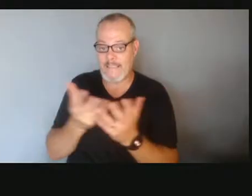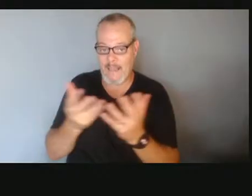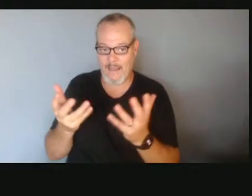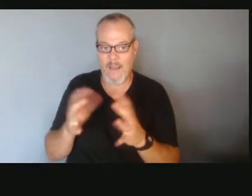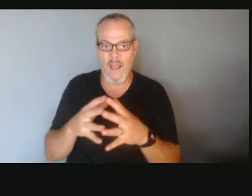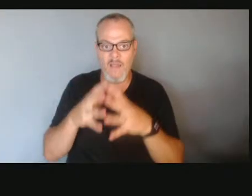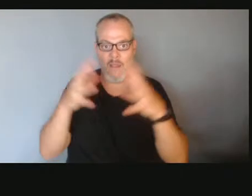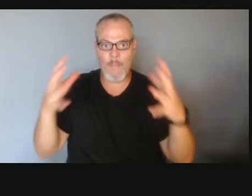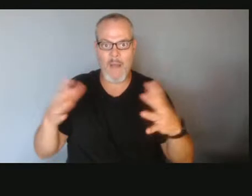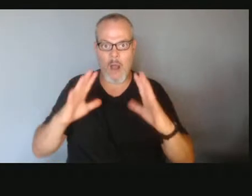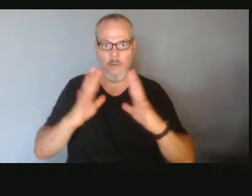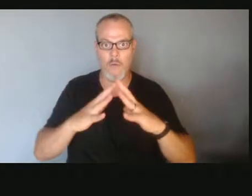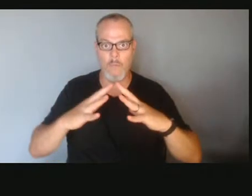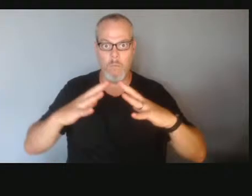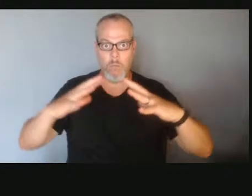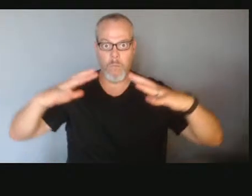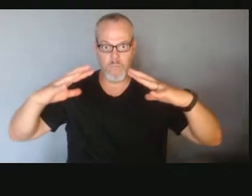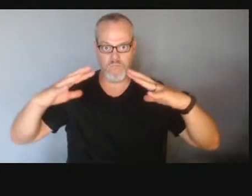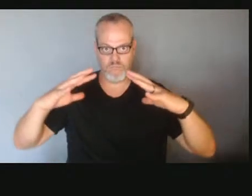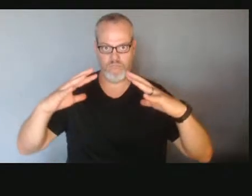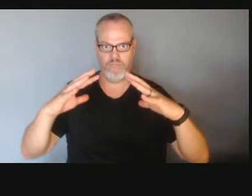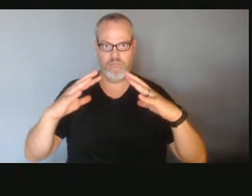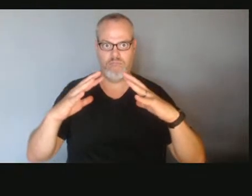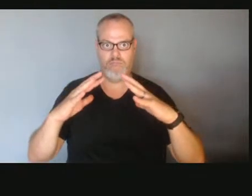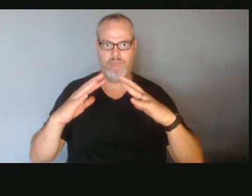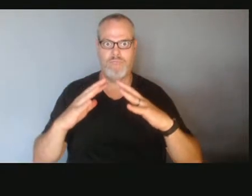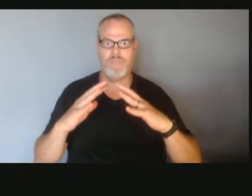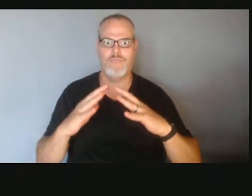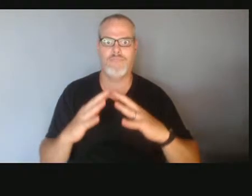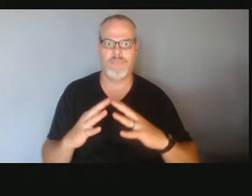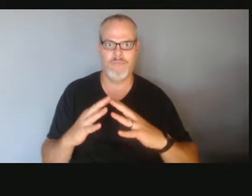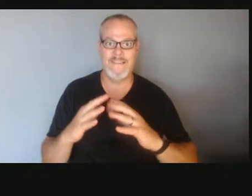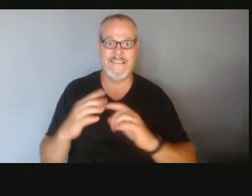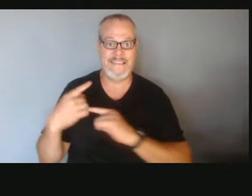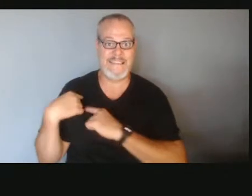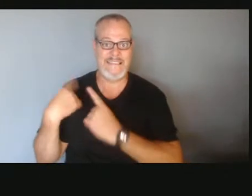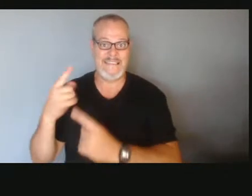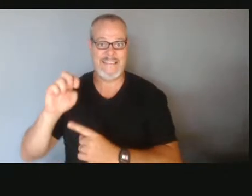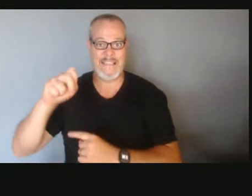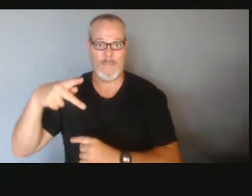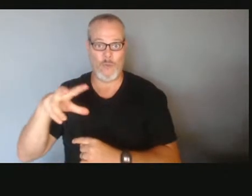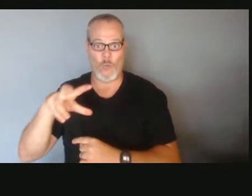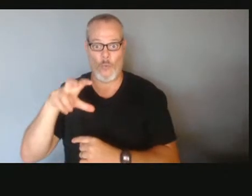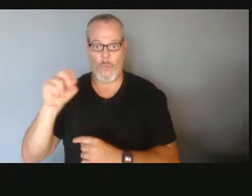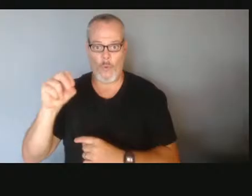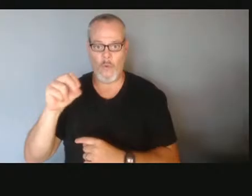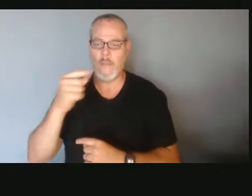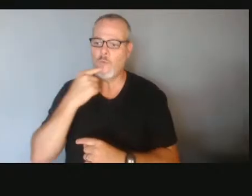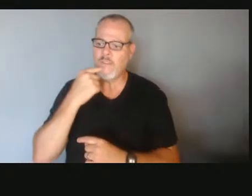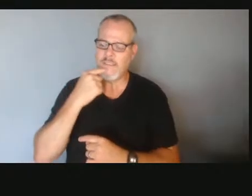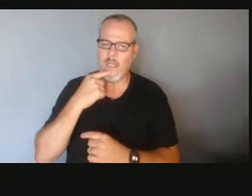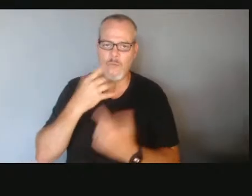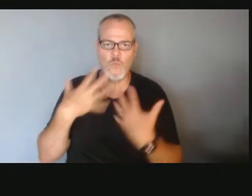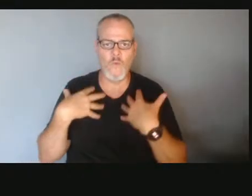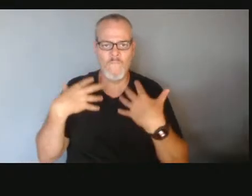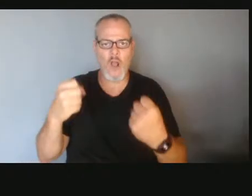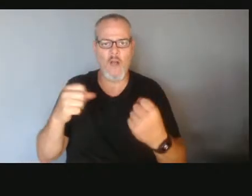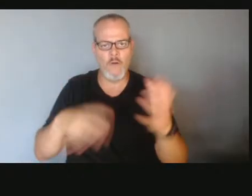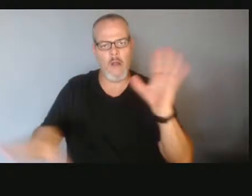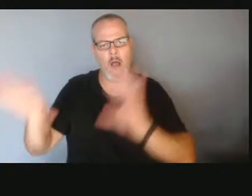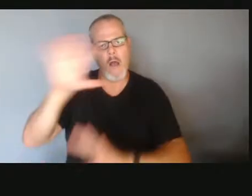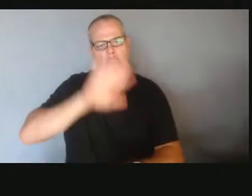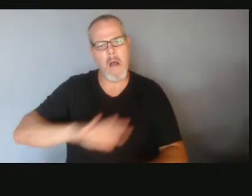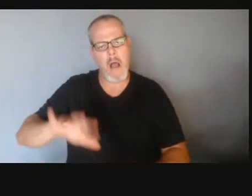that we dropped in episode 30, we've recovered, call it 70-ish% of it, maybe not